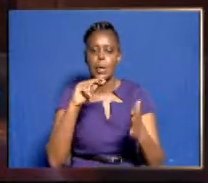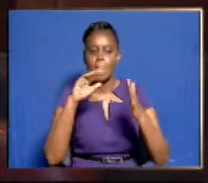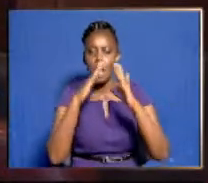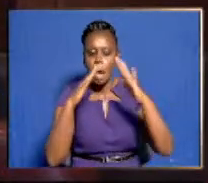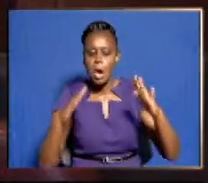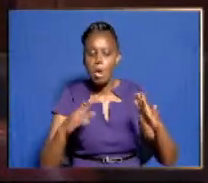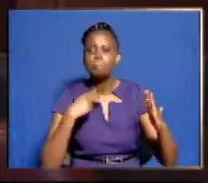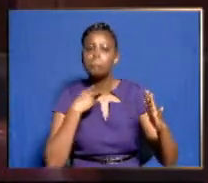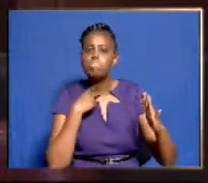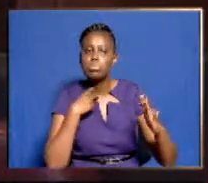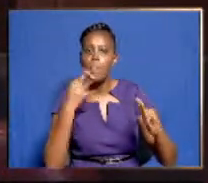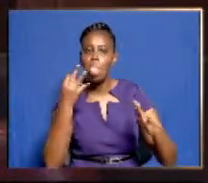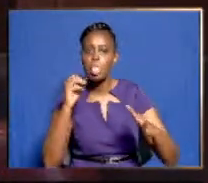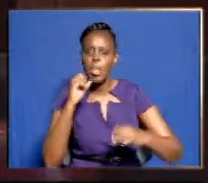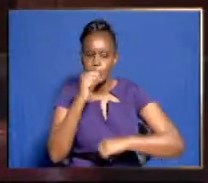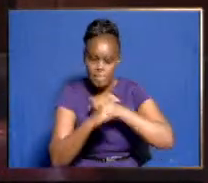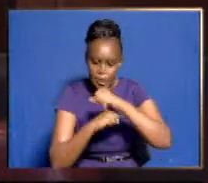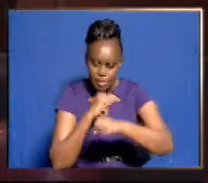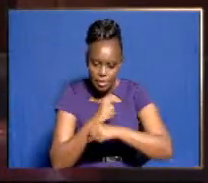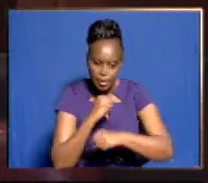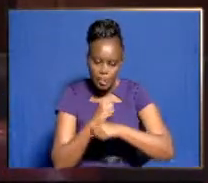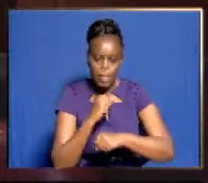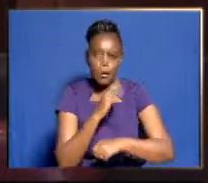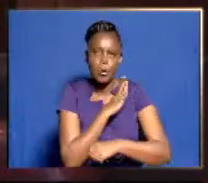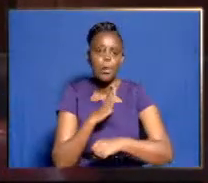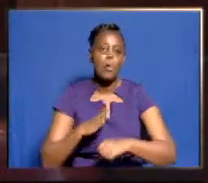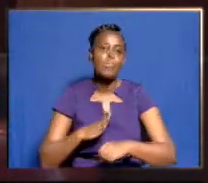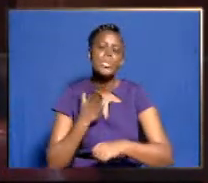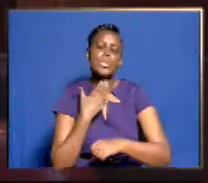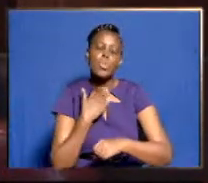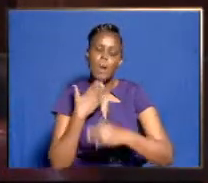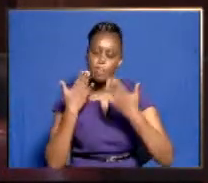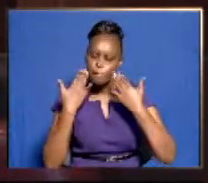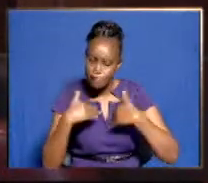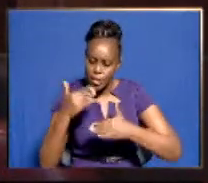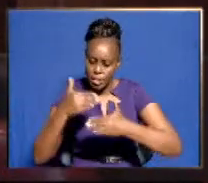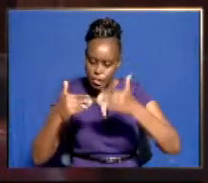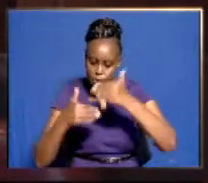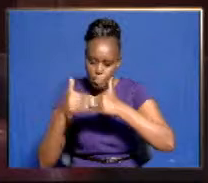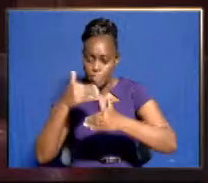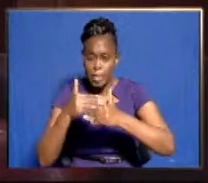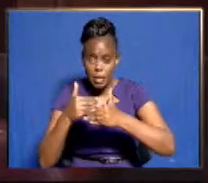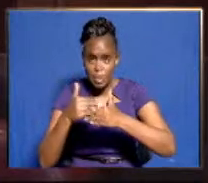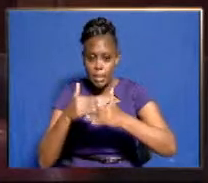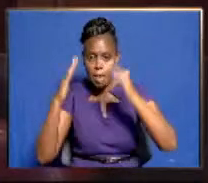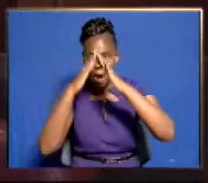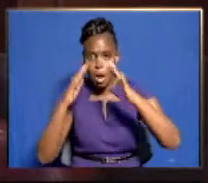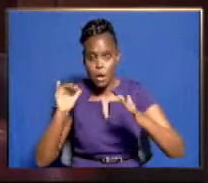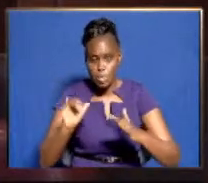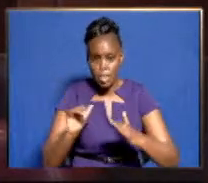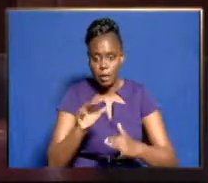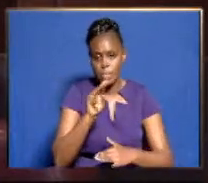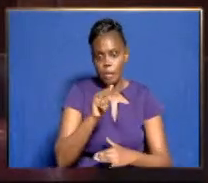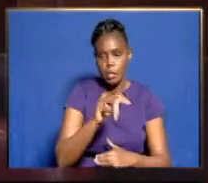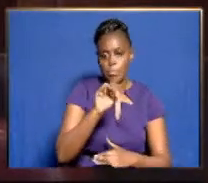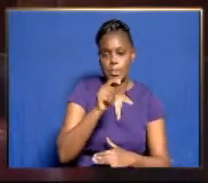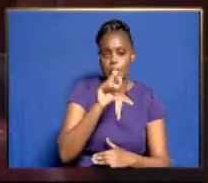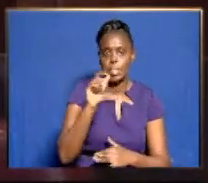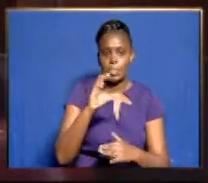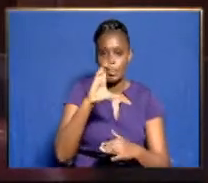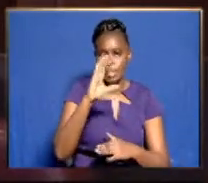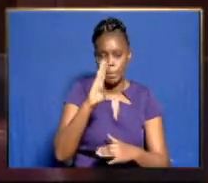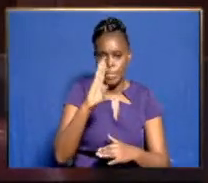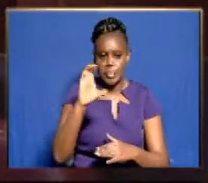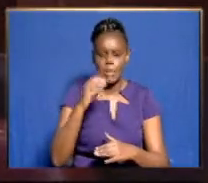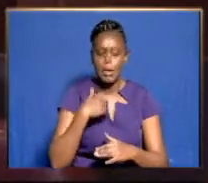my committee is very committed to have this house completed, because in the new CBC, we are going to have many, many assessments that will be done,